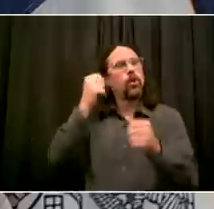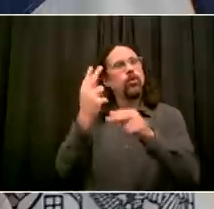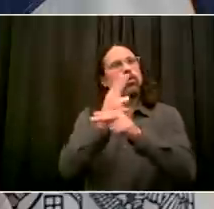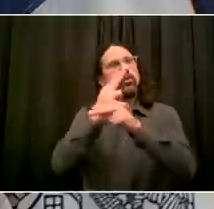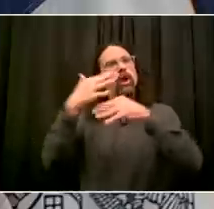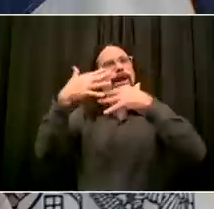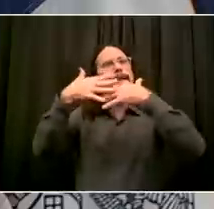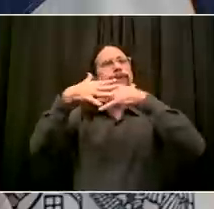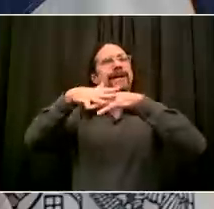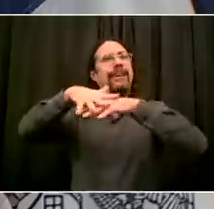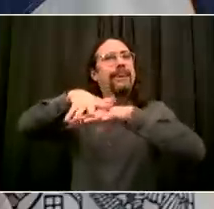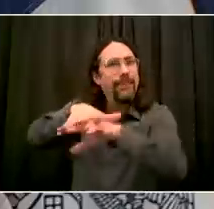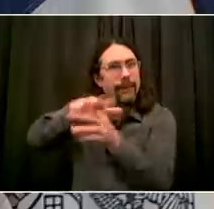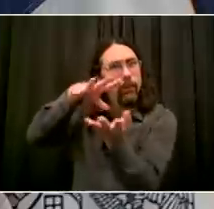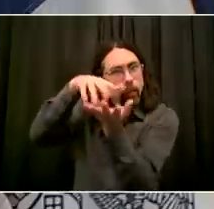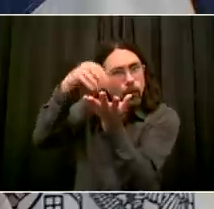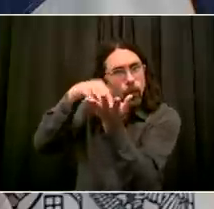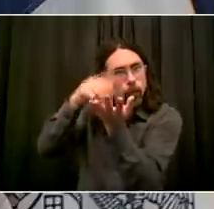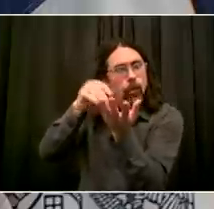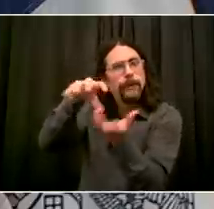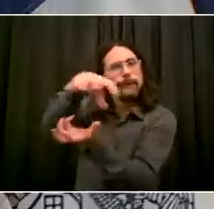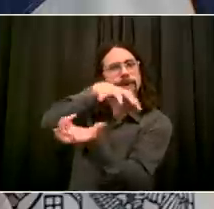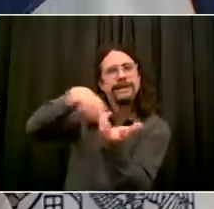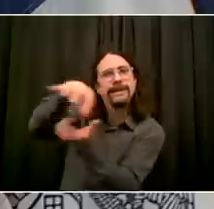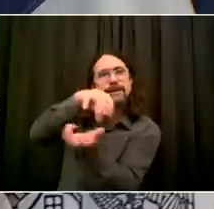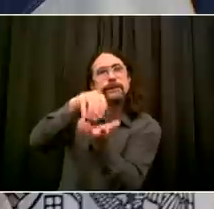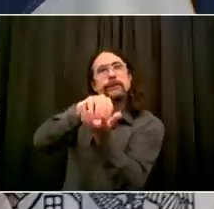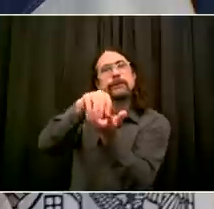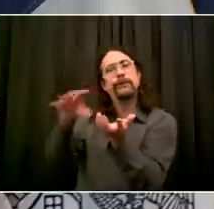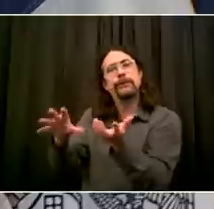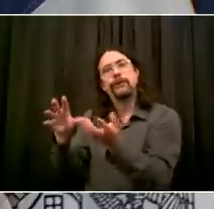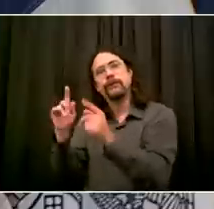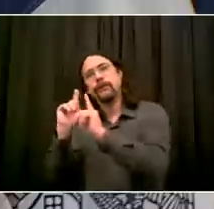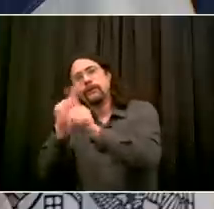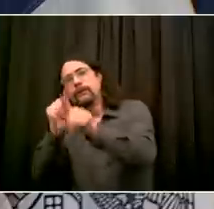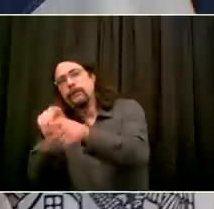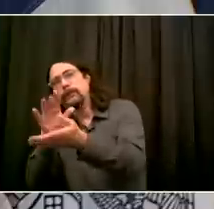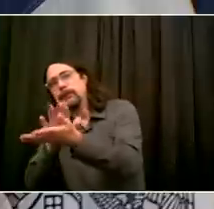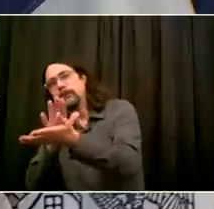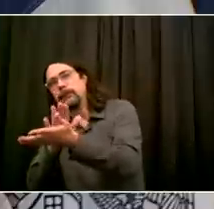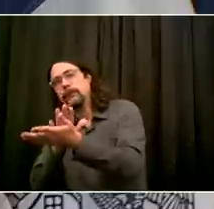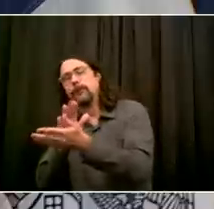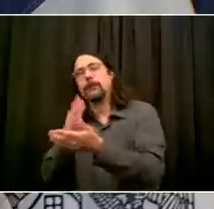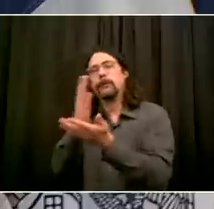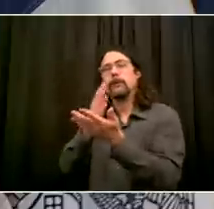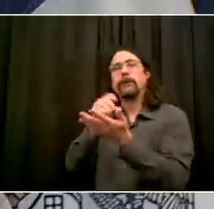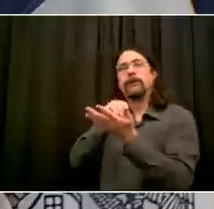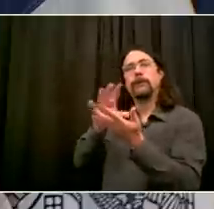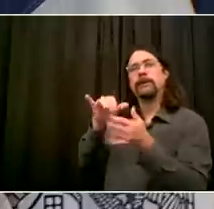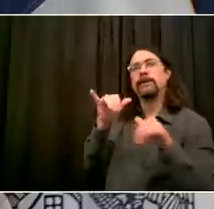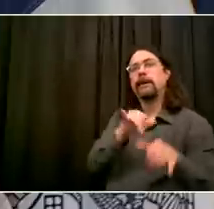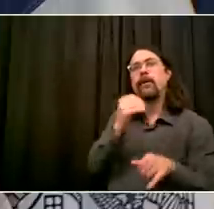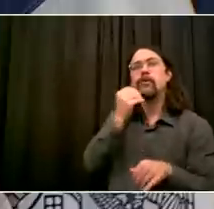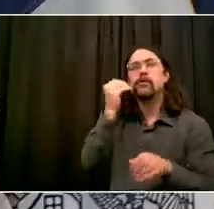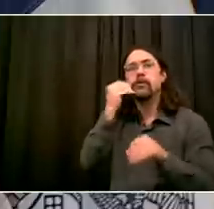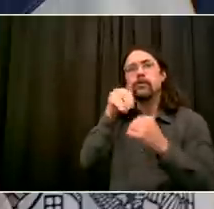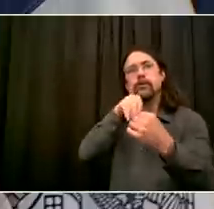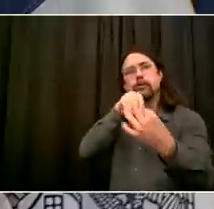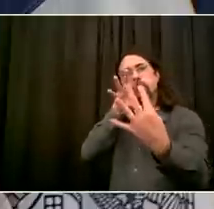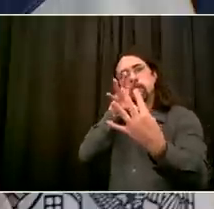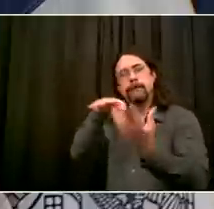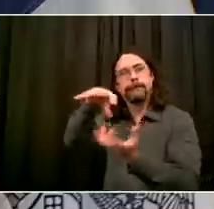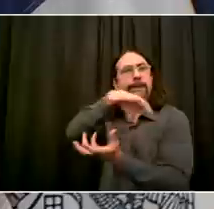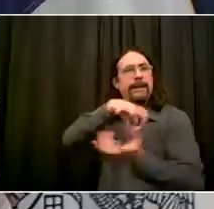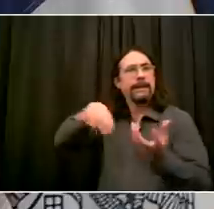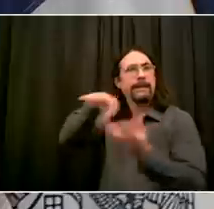does it require? It requires that every child has the technology they need. Now in the spring there was an absolutely astounding